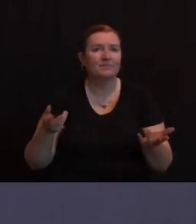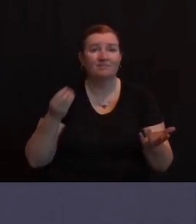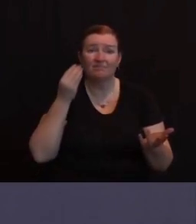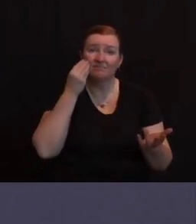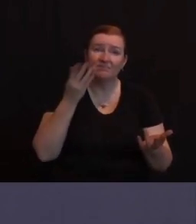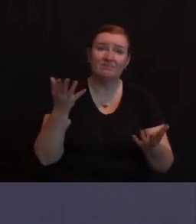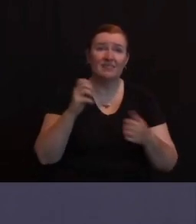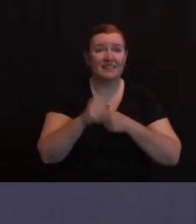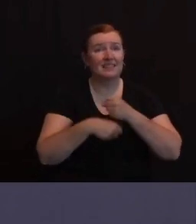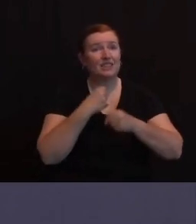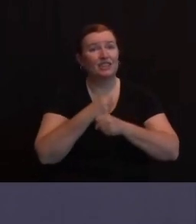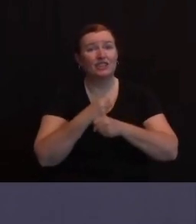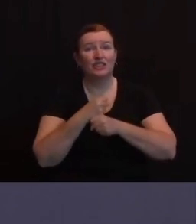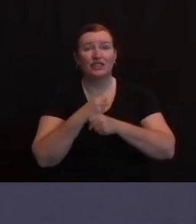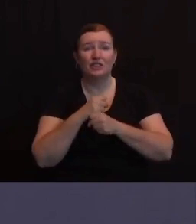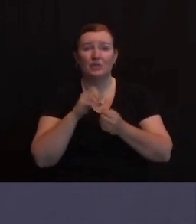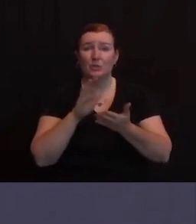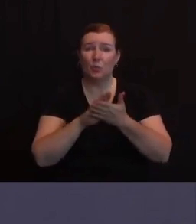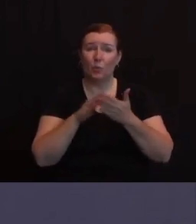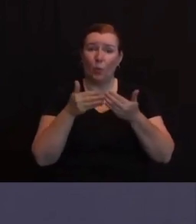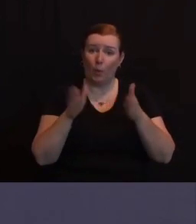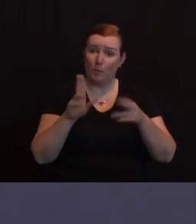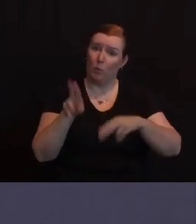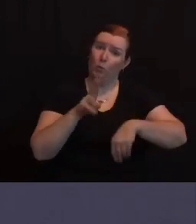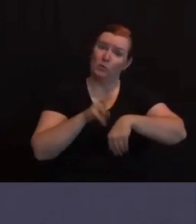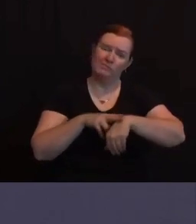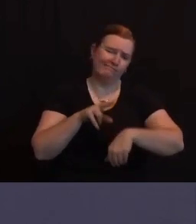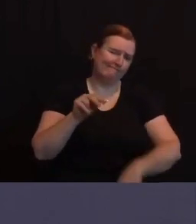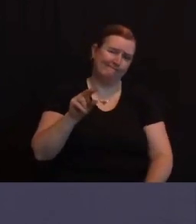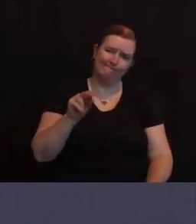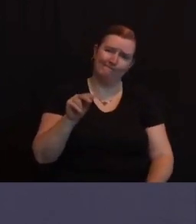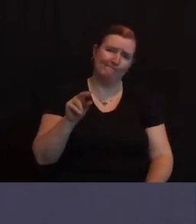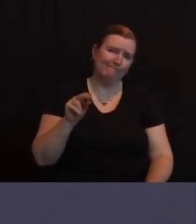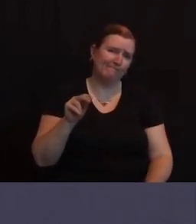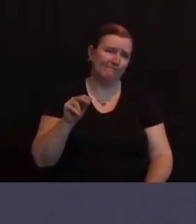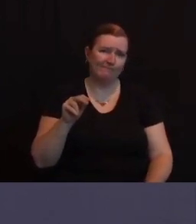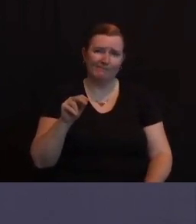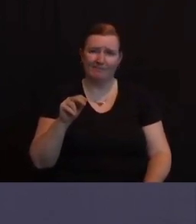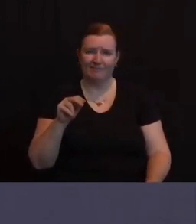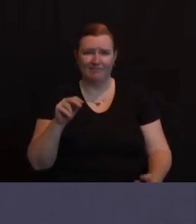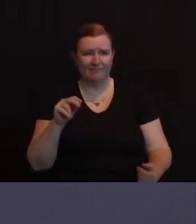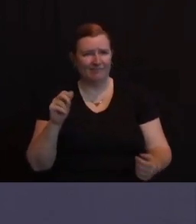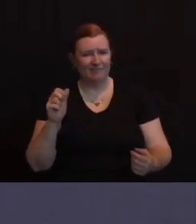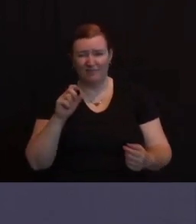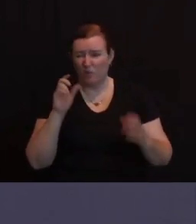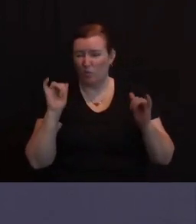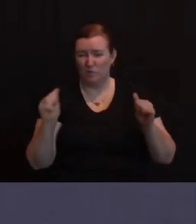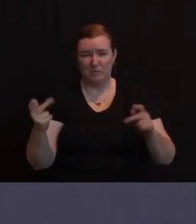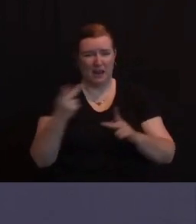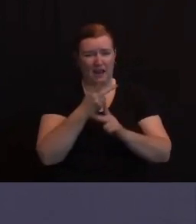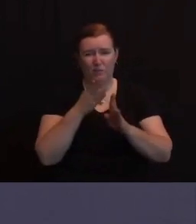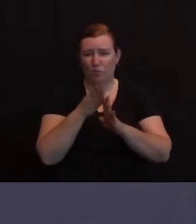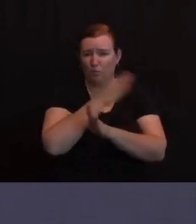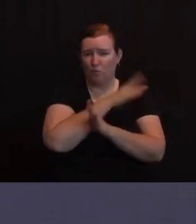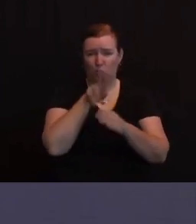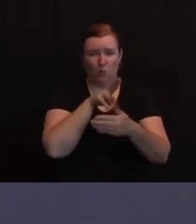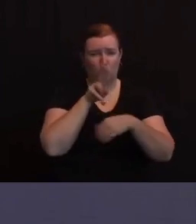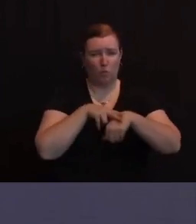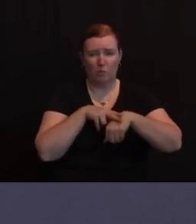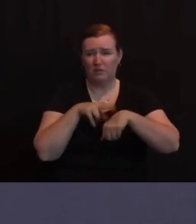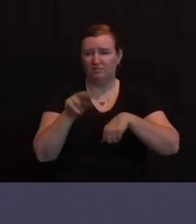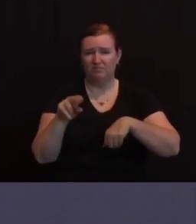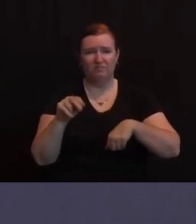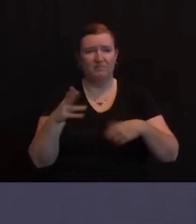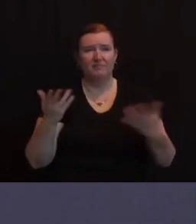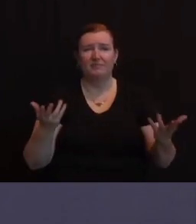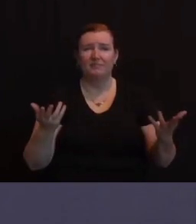anybody who thinks that or walks into that with their mindset is not paying attention. I won't comment on any district. We take